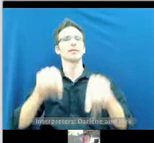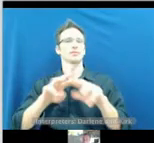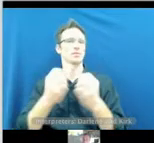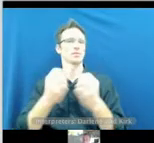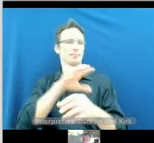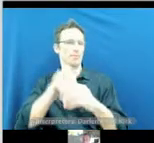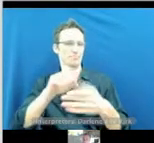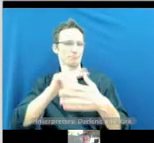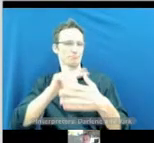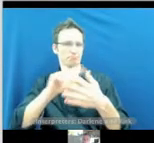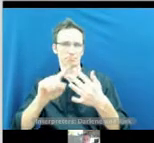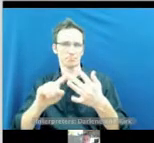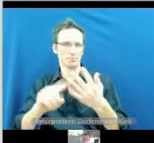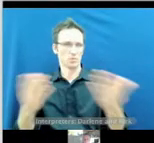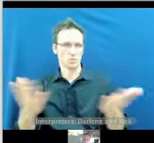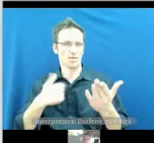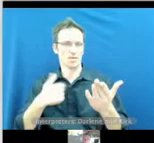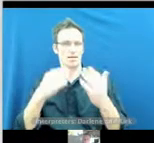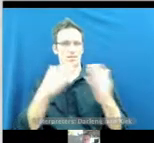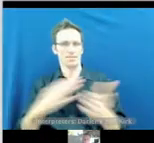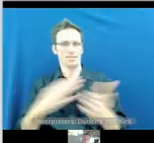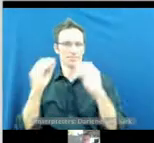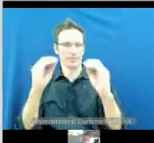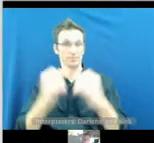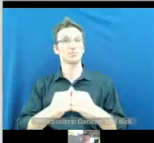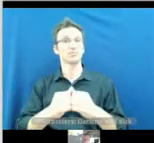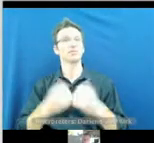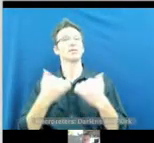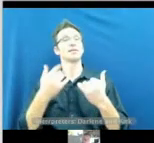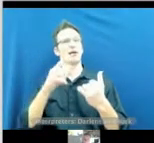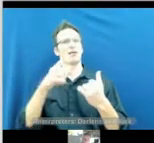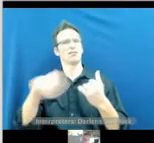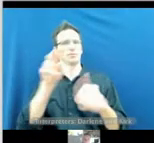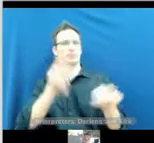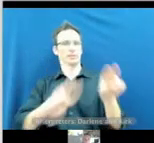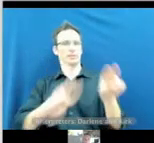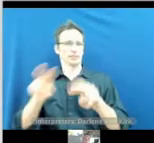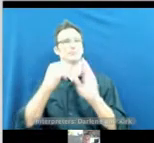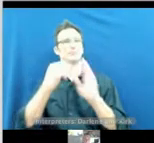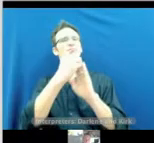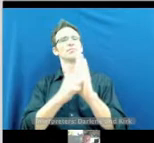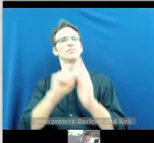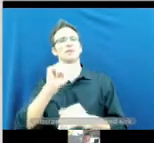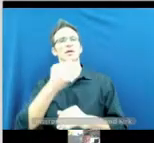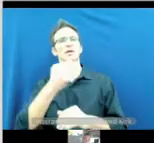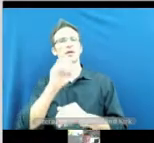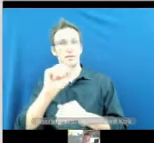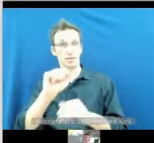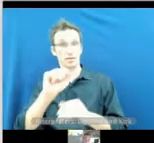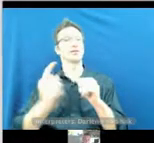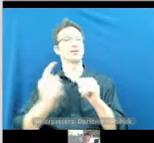agenda. We want to talk about mainly this concept of sort of